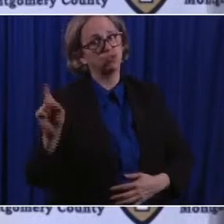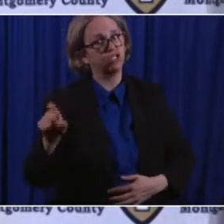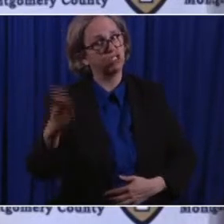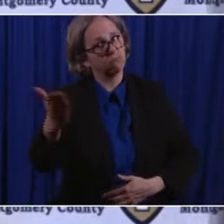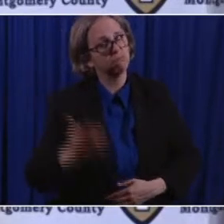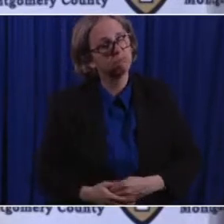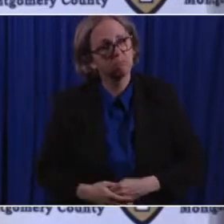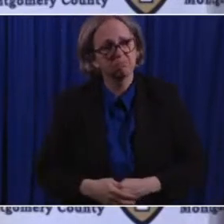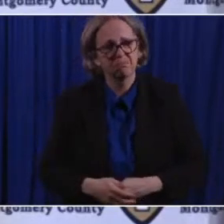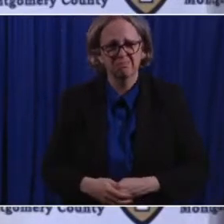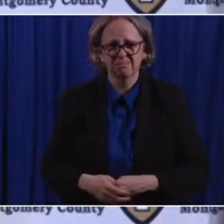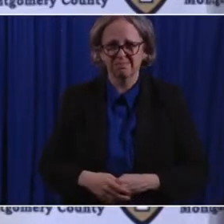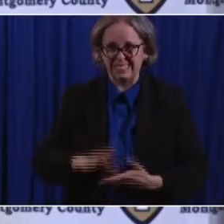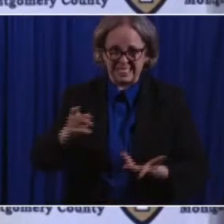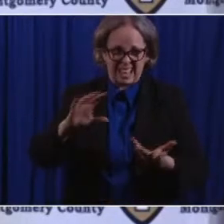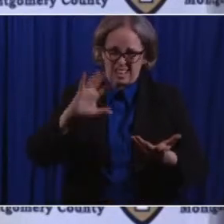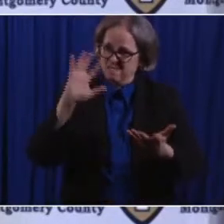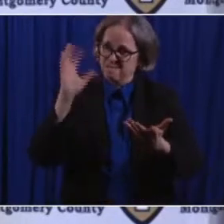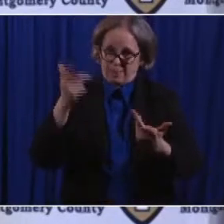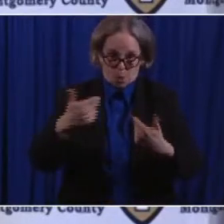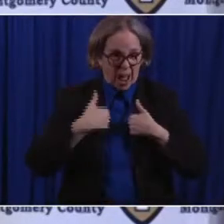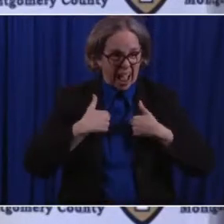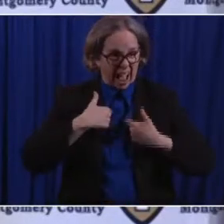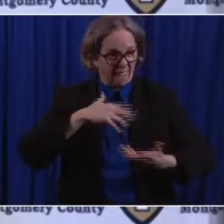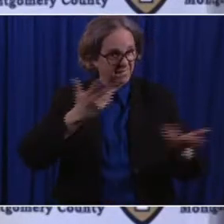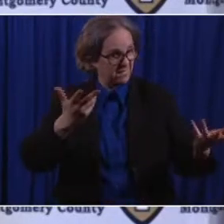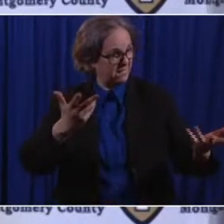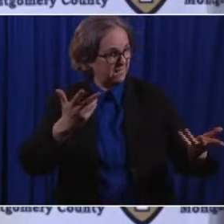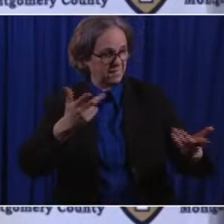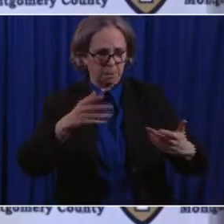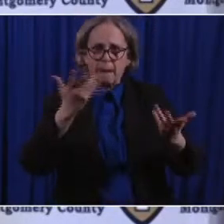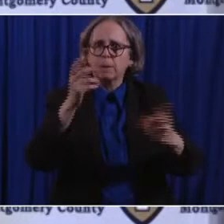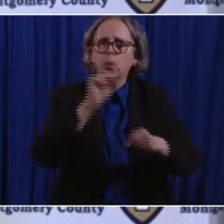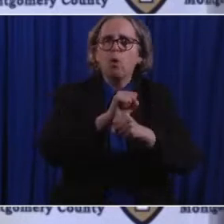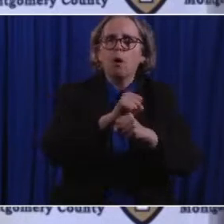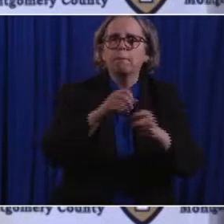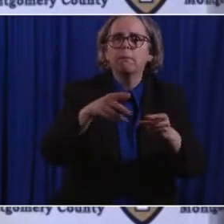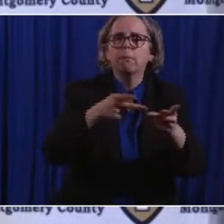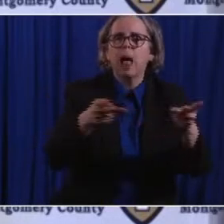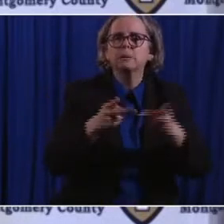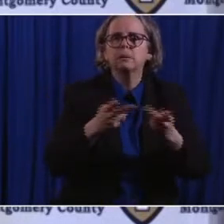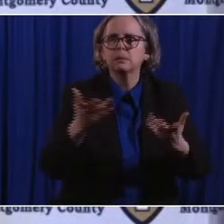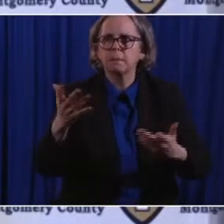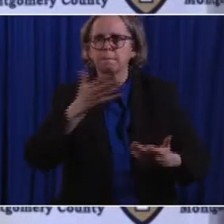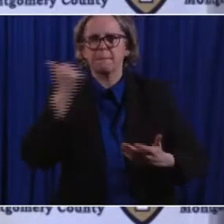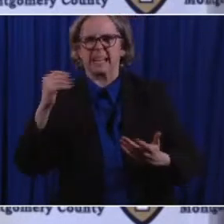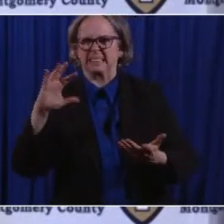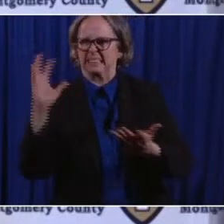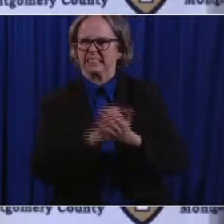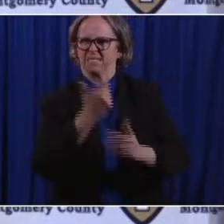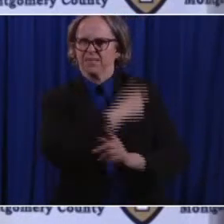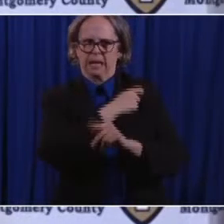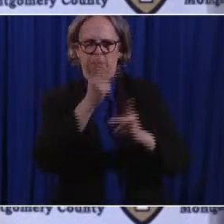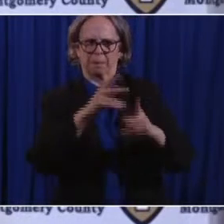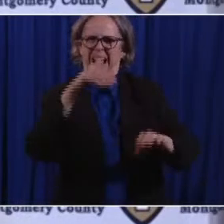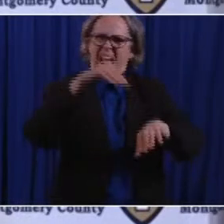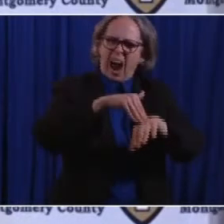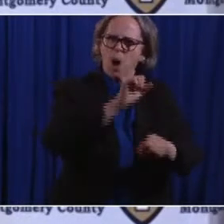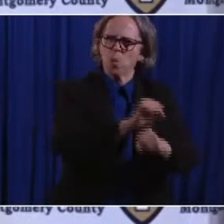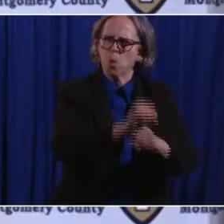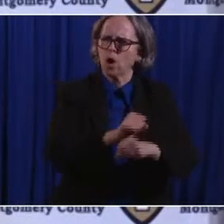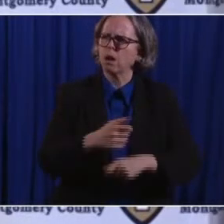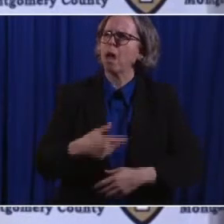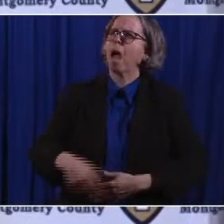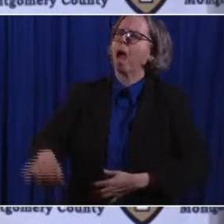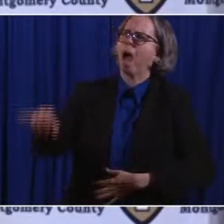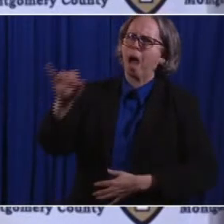make our business open for that. In some cases, some of the companies that want to do